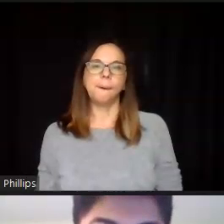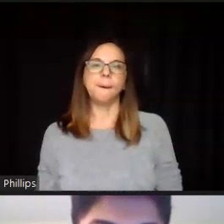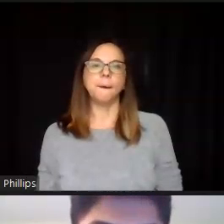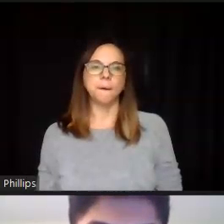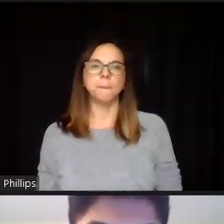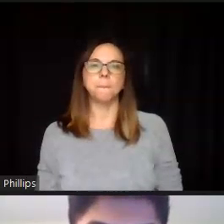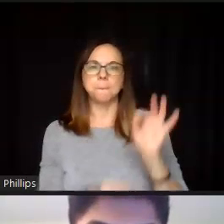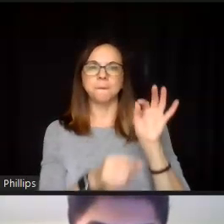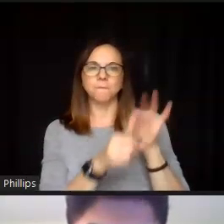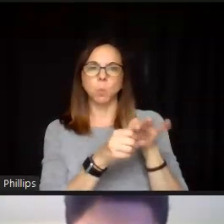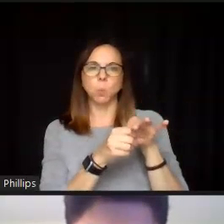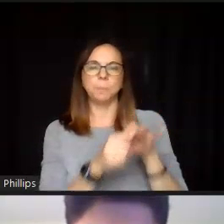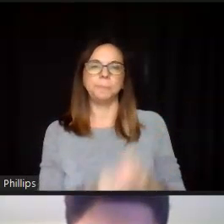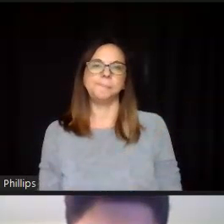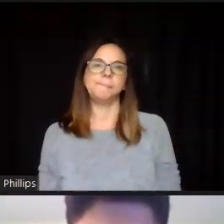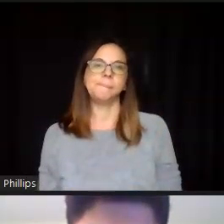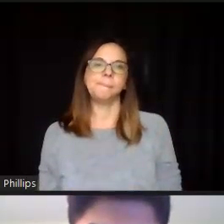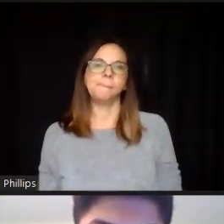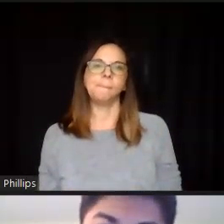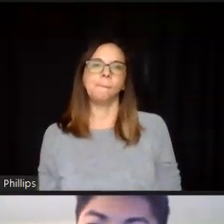Place your vote.